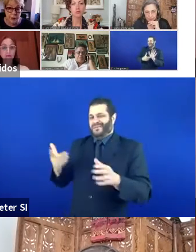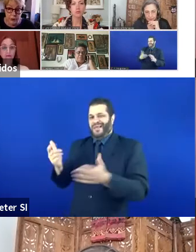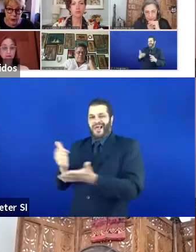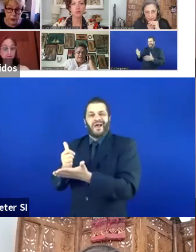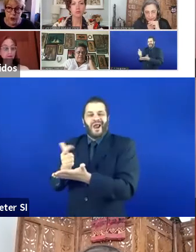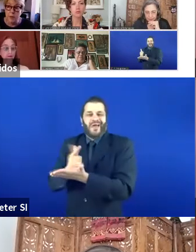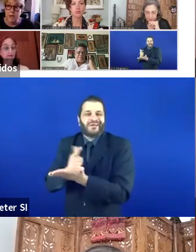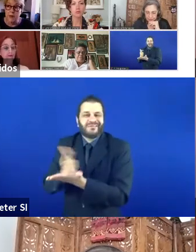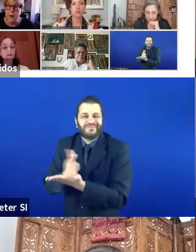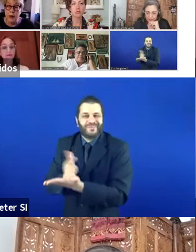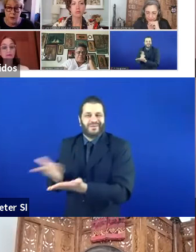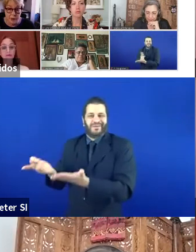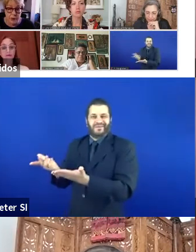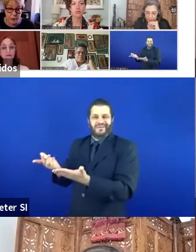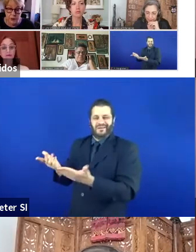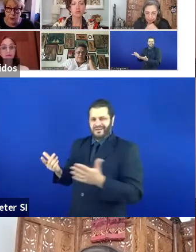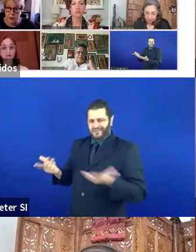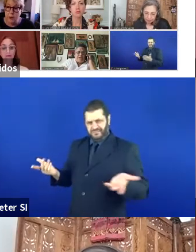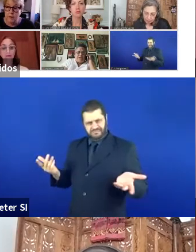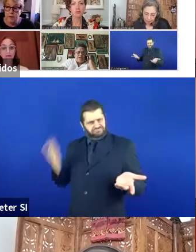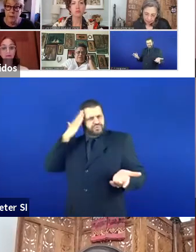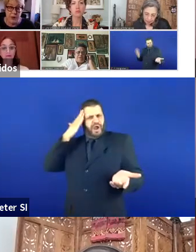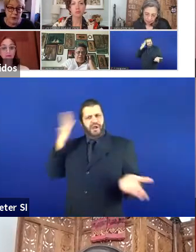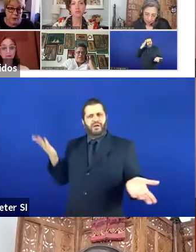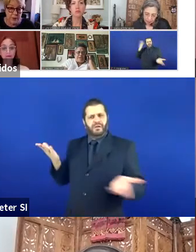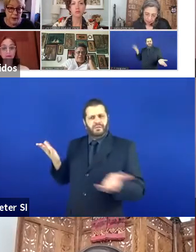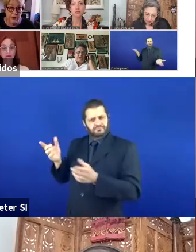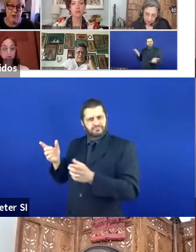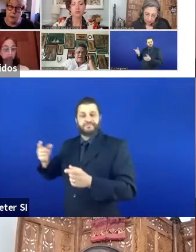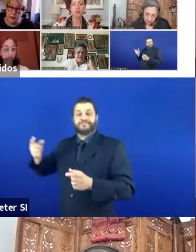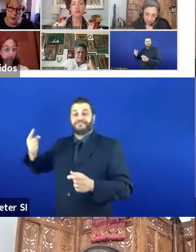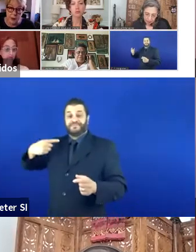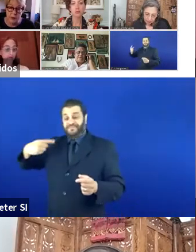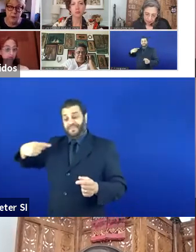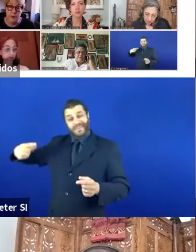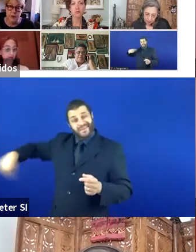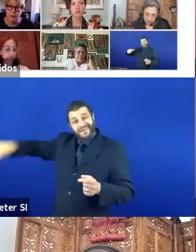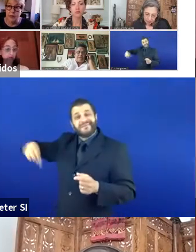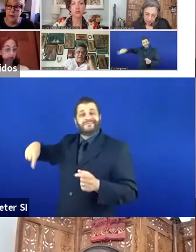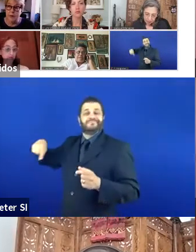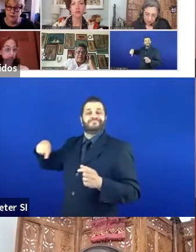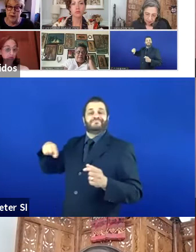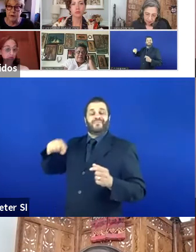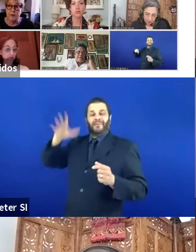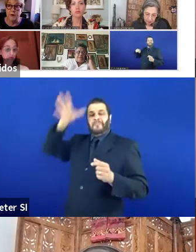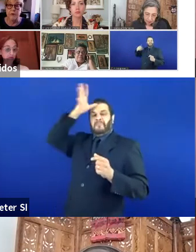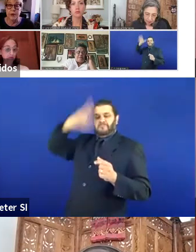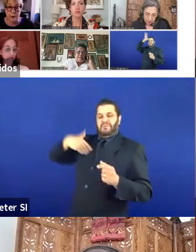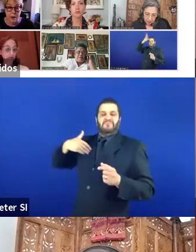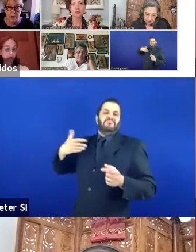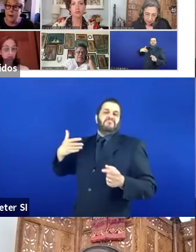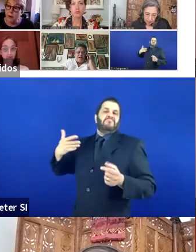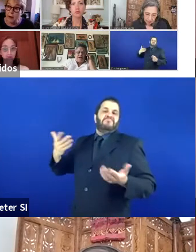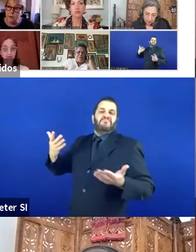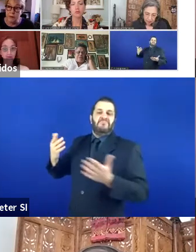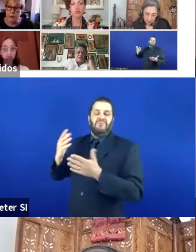often lose their jobs, they often lose their families. Their families don't necessarily support them because the family feels threatened